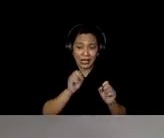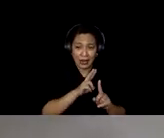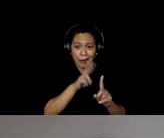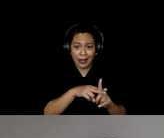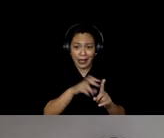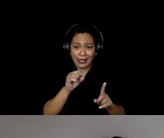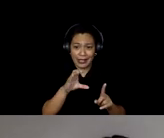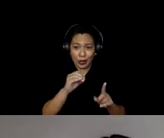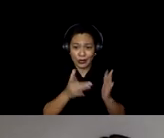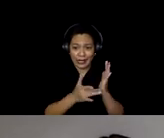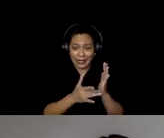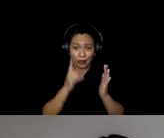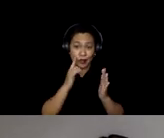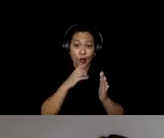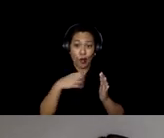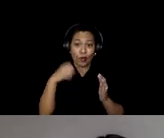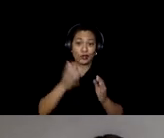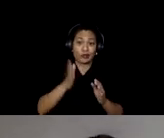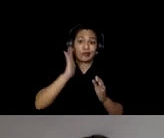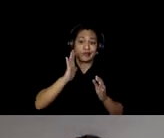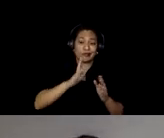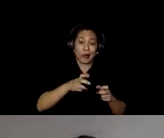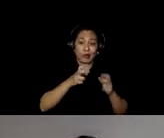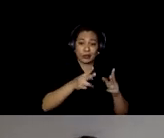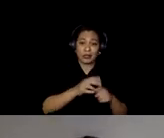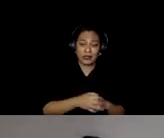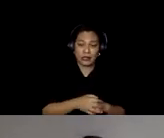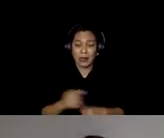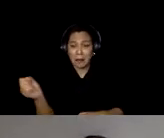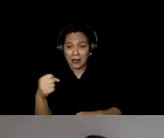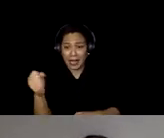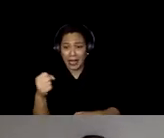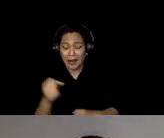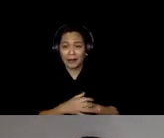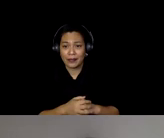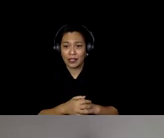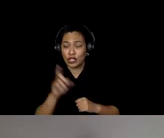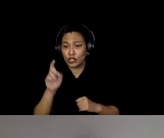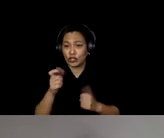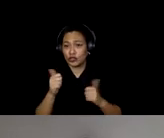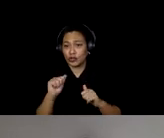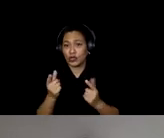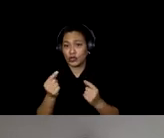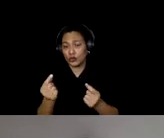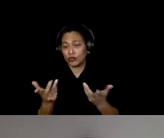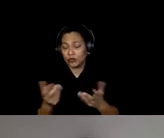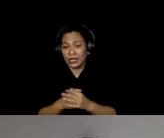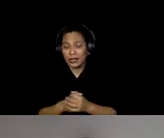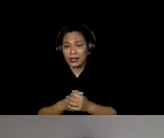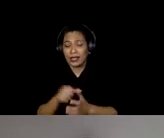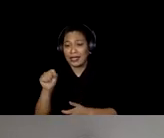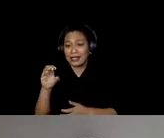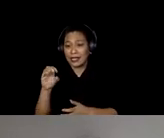Yeah, I recommend that too. And that's something that you should try to do anyway. SEO requires a lot